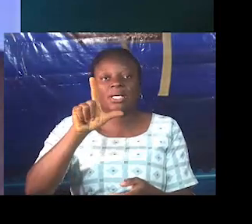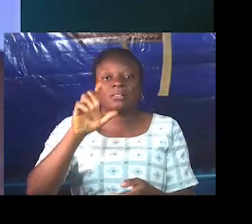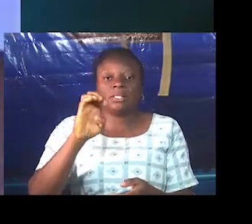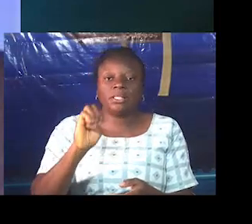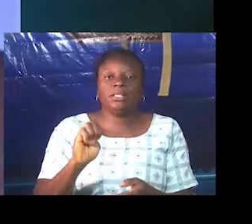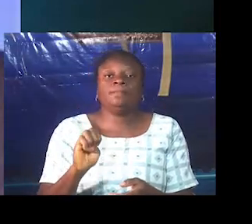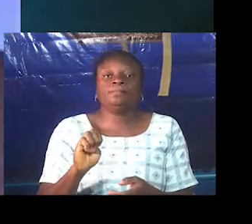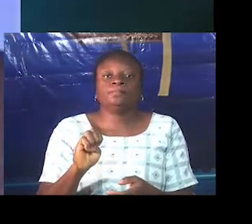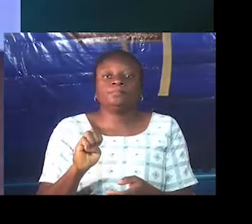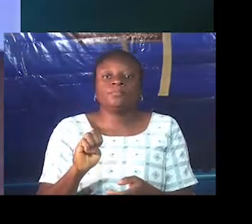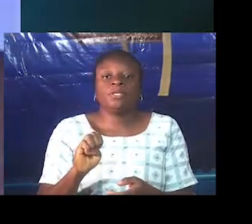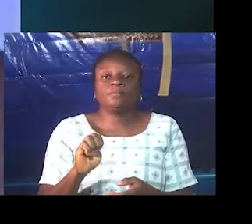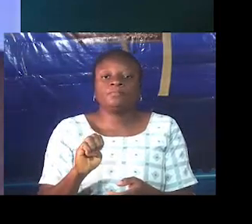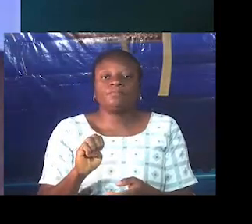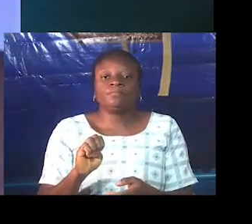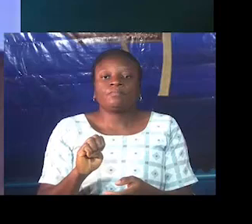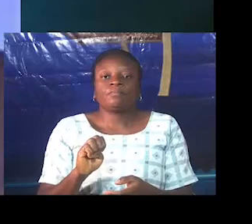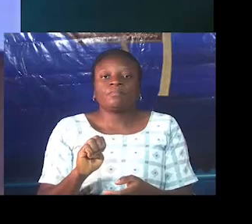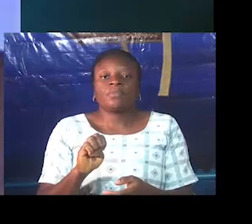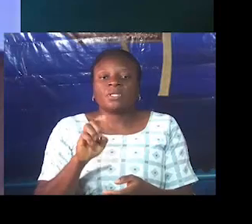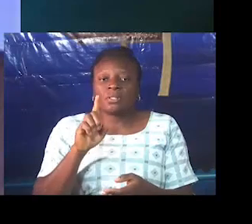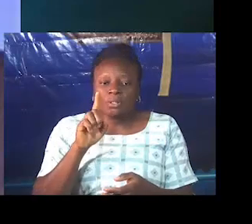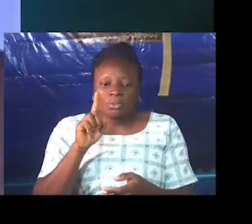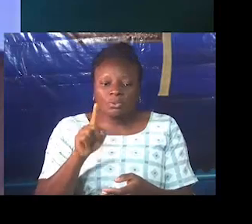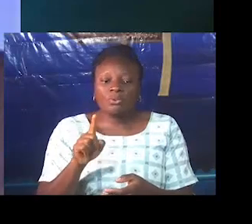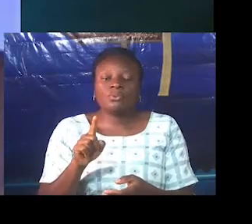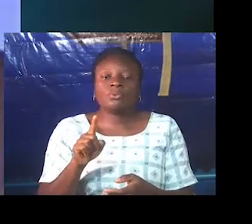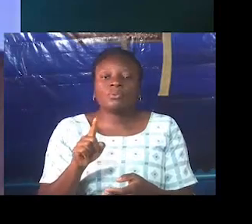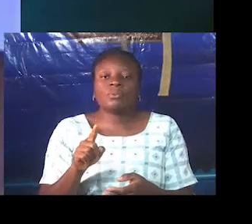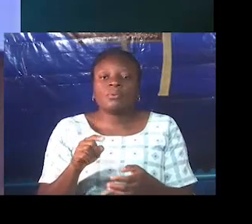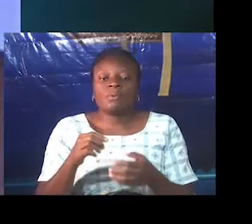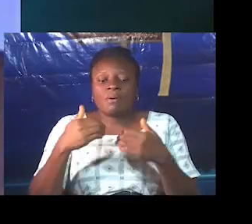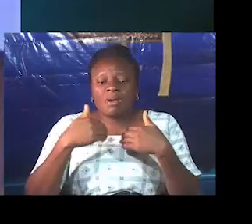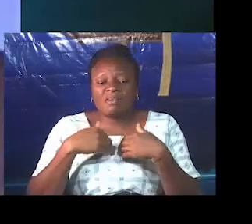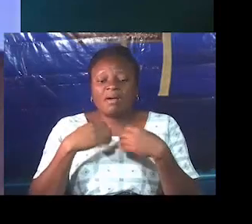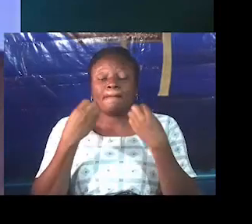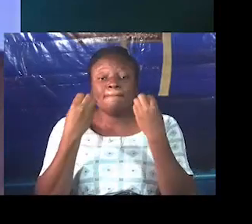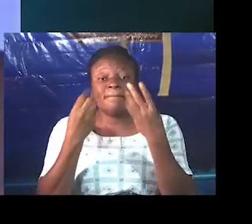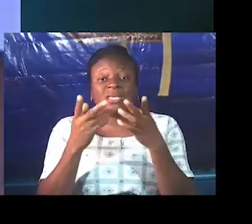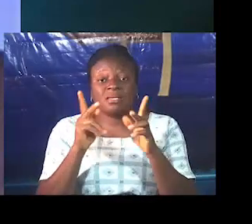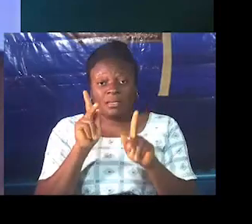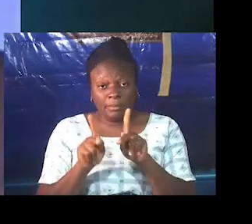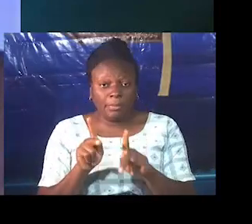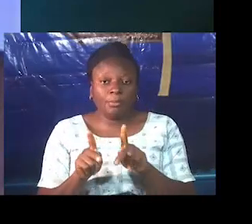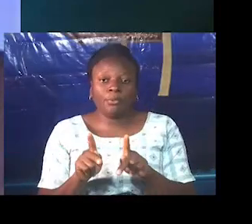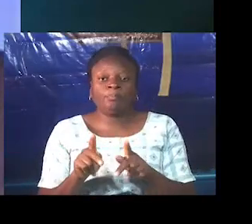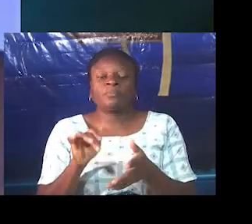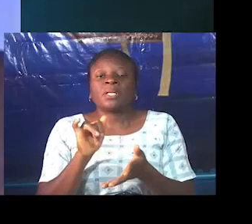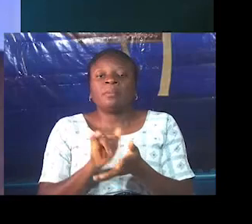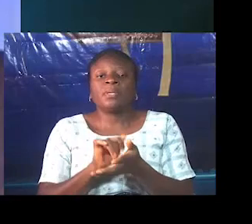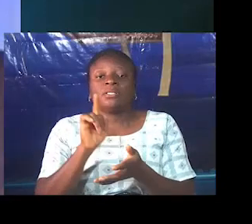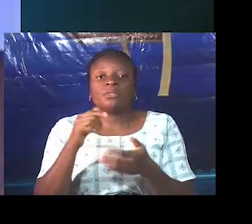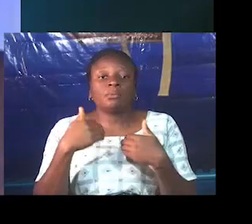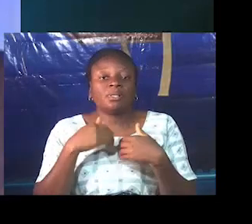only the woman they brought. Now that's not the issue I want to trace with you. What I